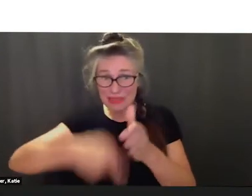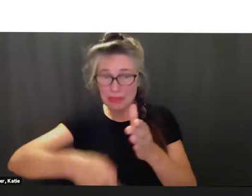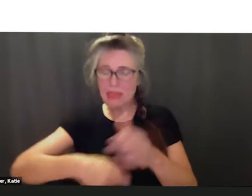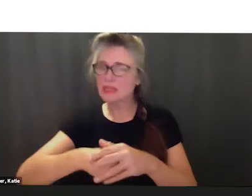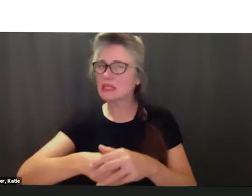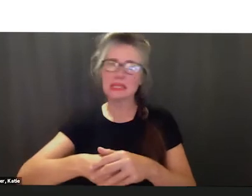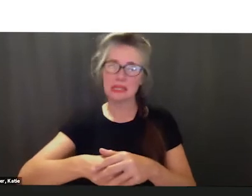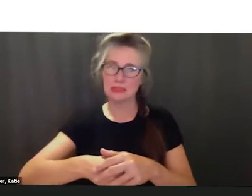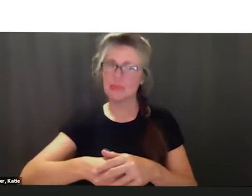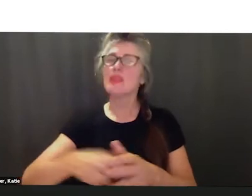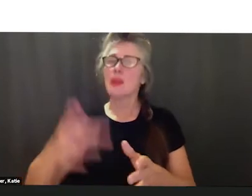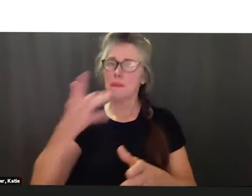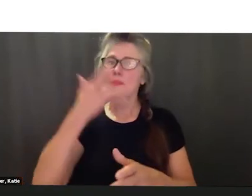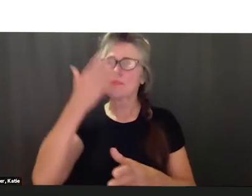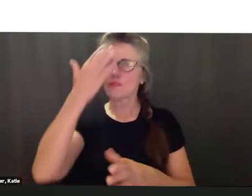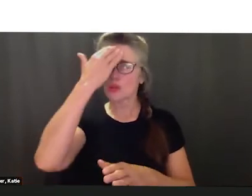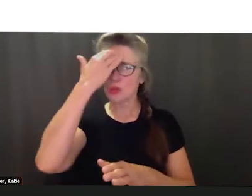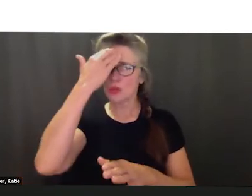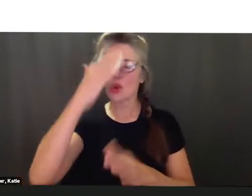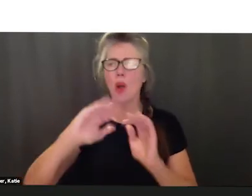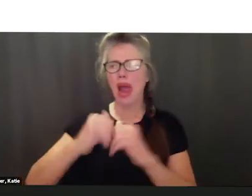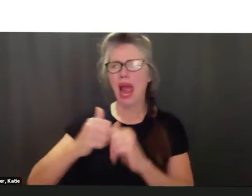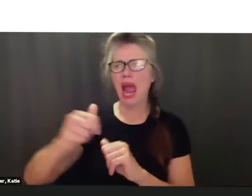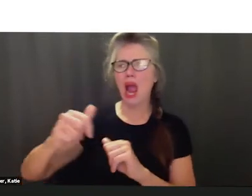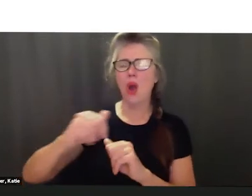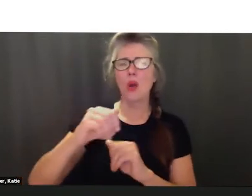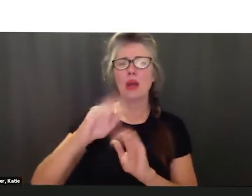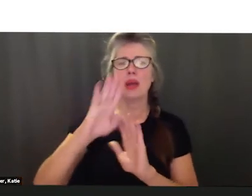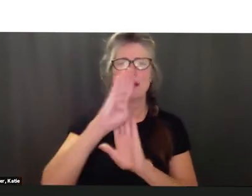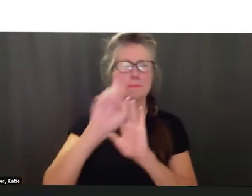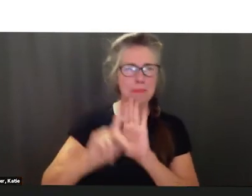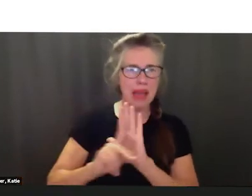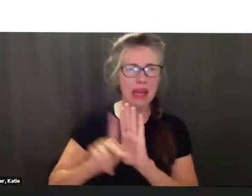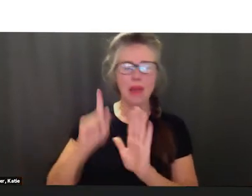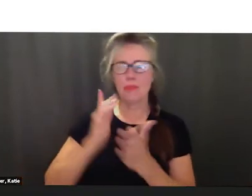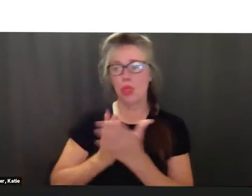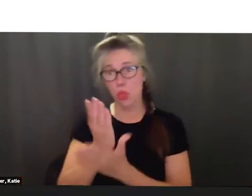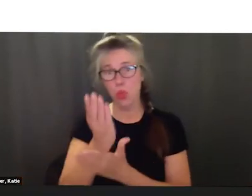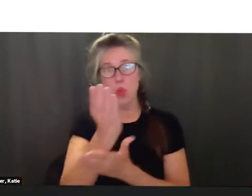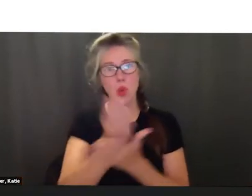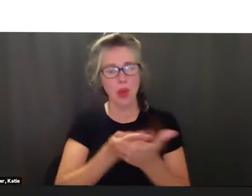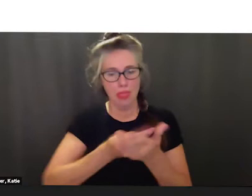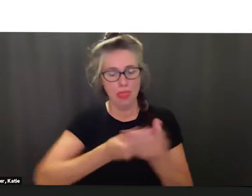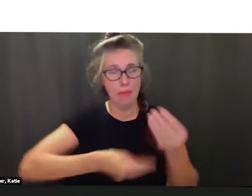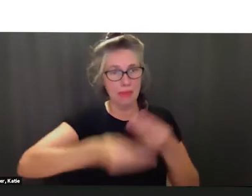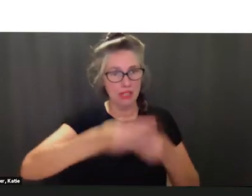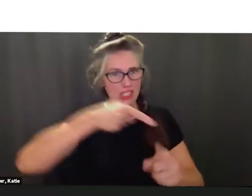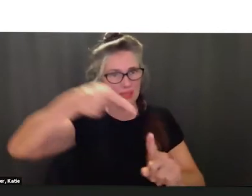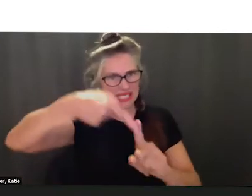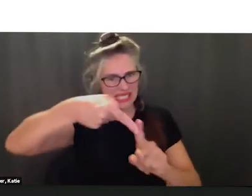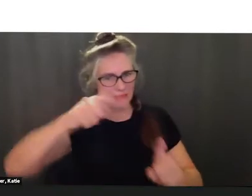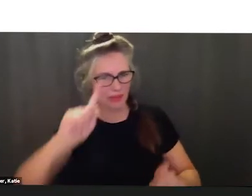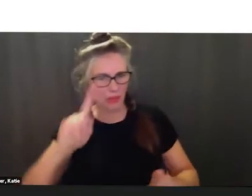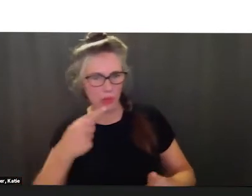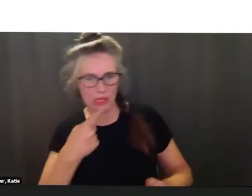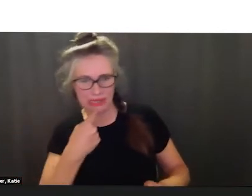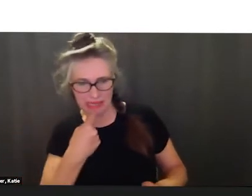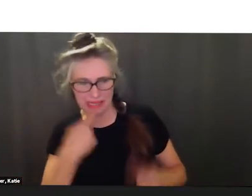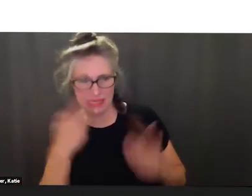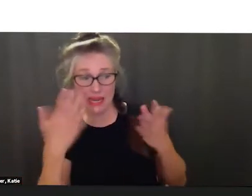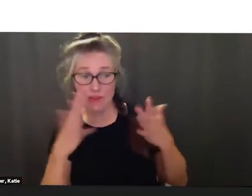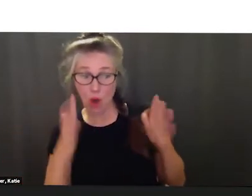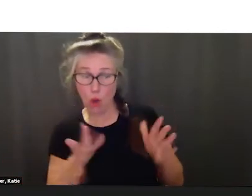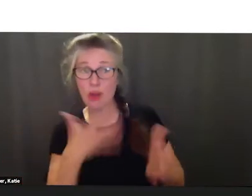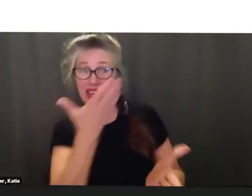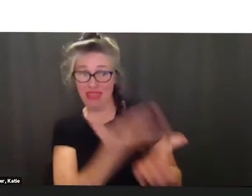like to know in the backup information in the budget, that it specifically says if it's already in the